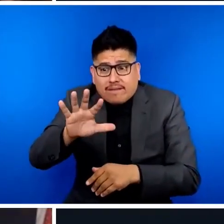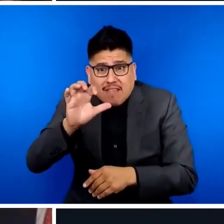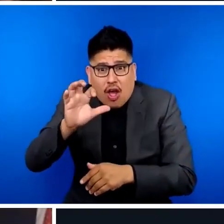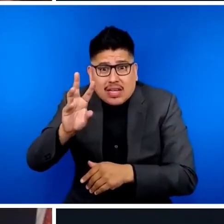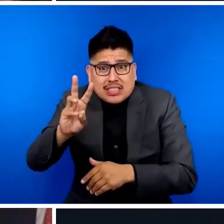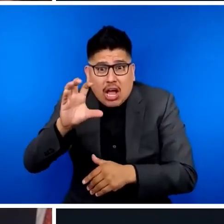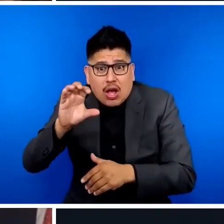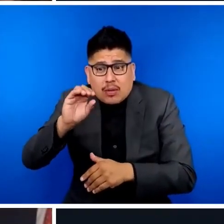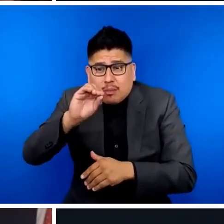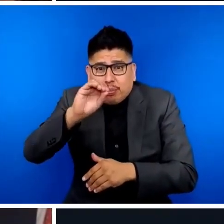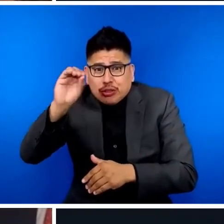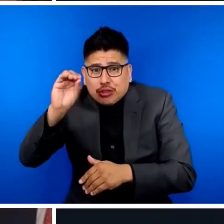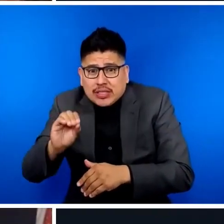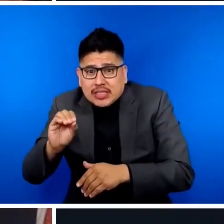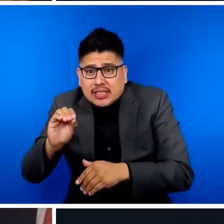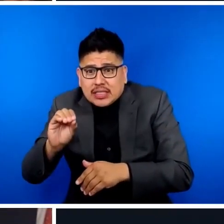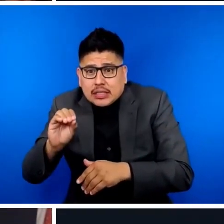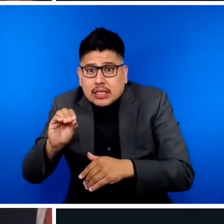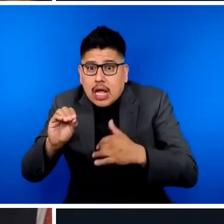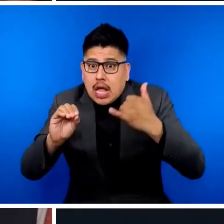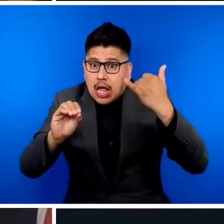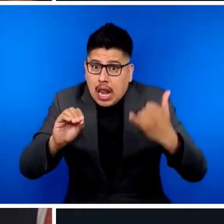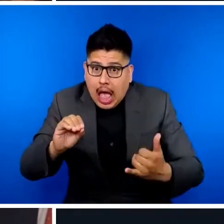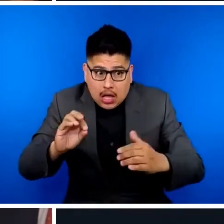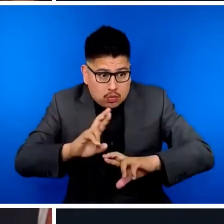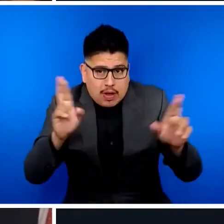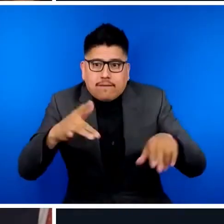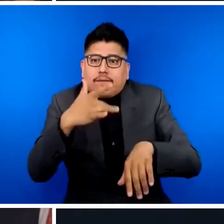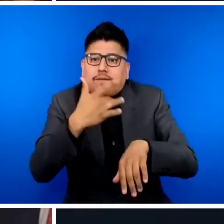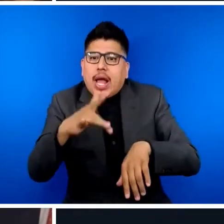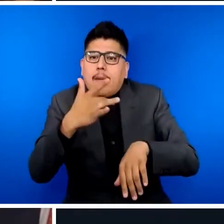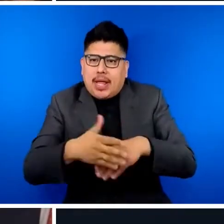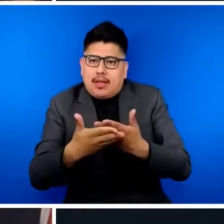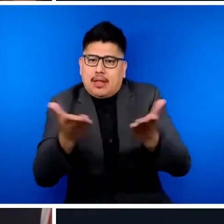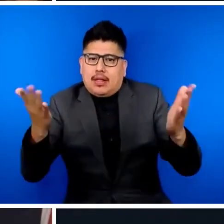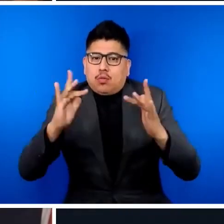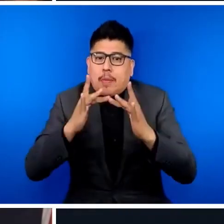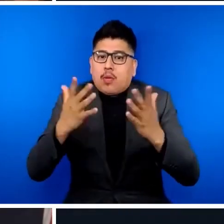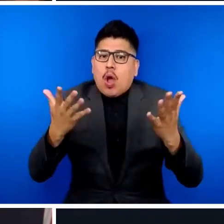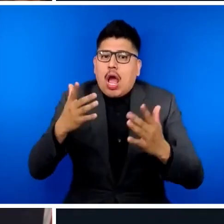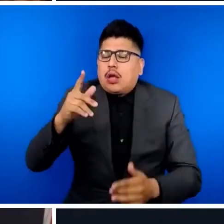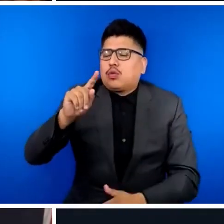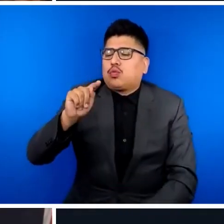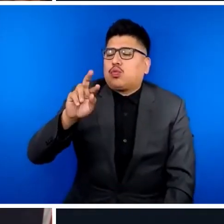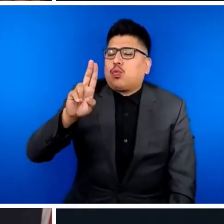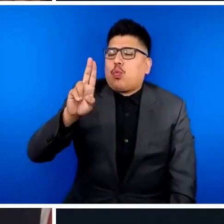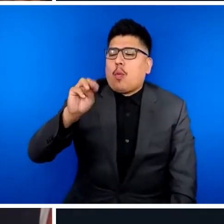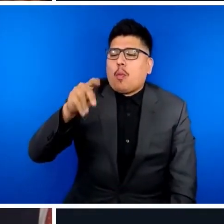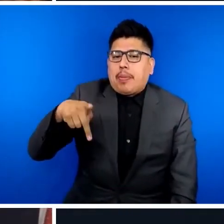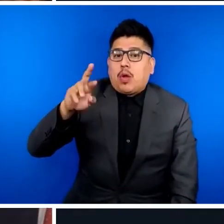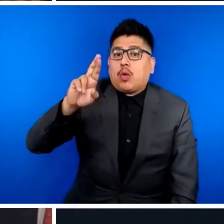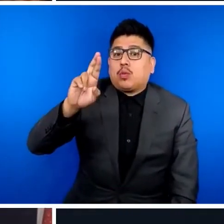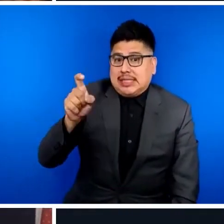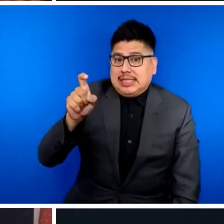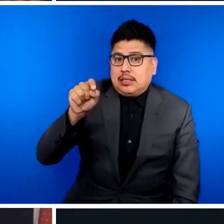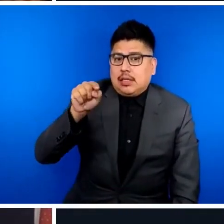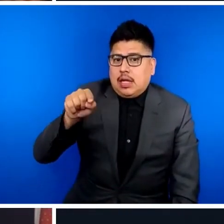All available right now at a new website called TrumpRx.gov. And I didn't name that one either, by the way.